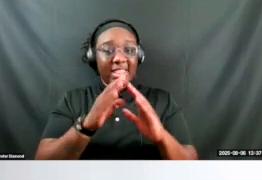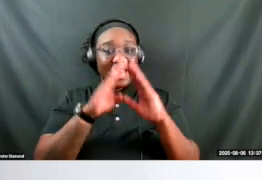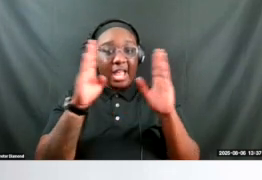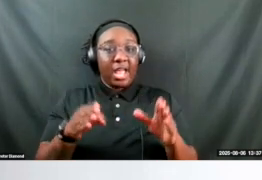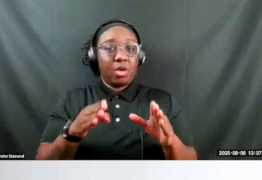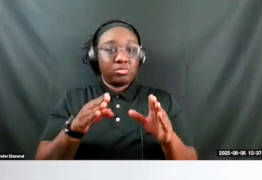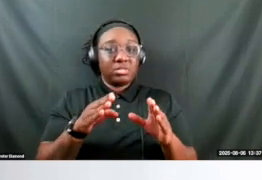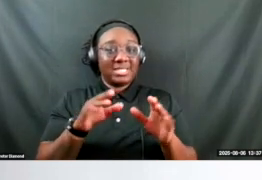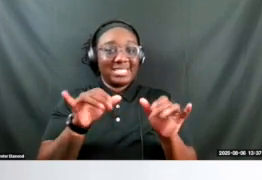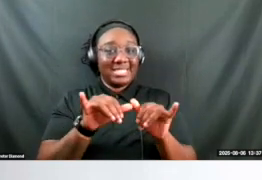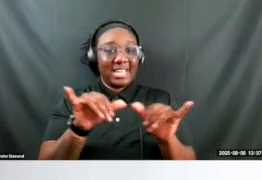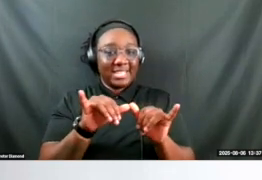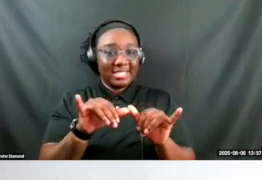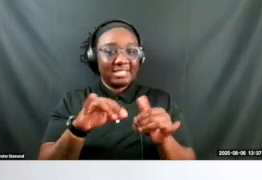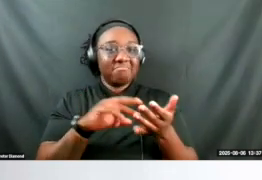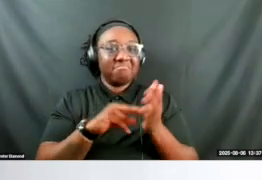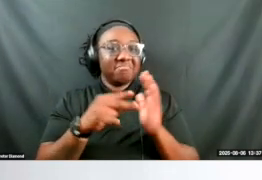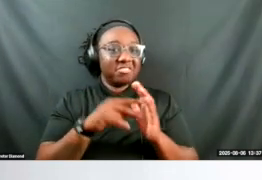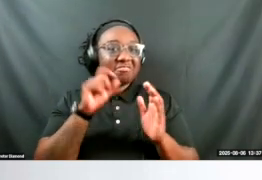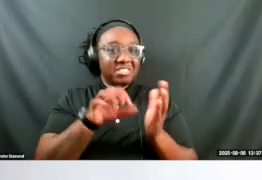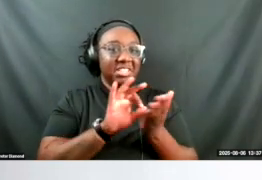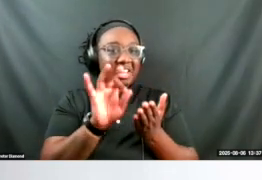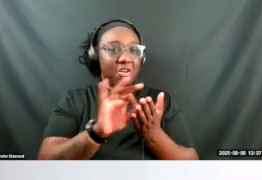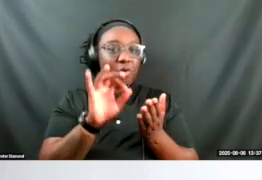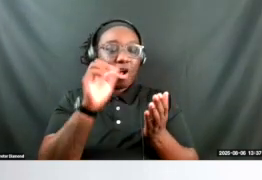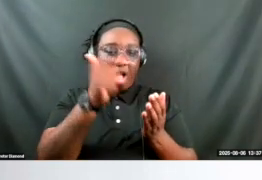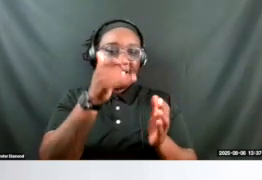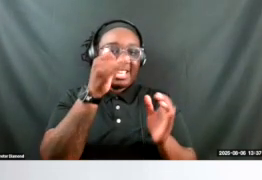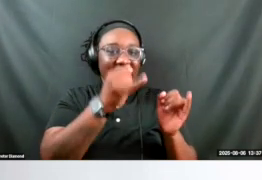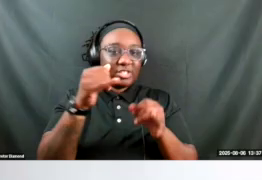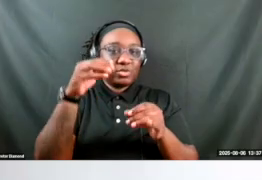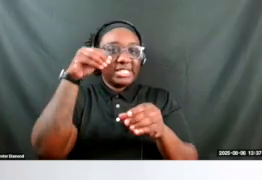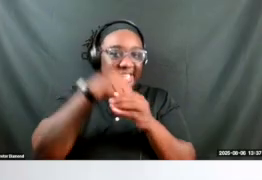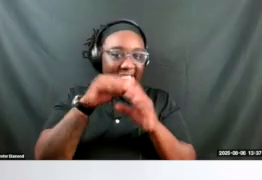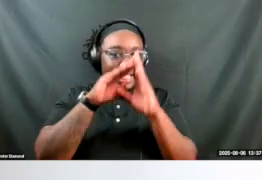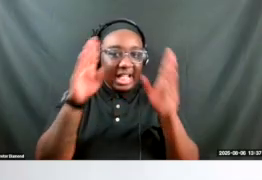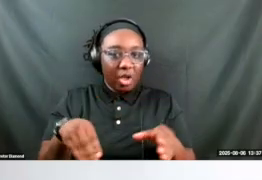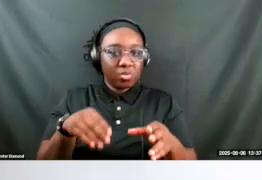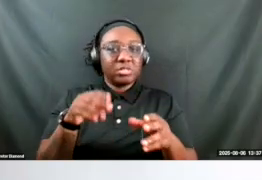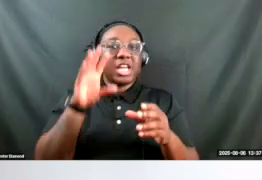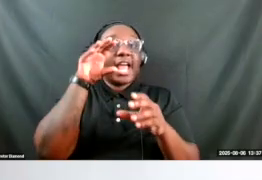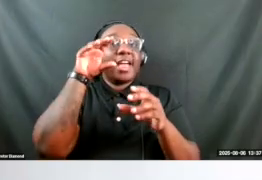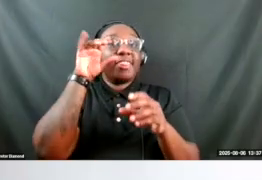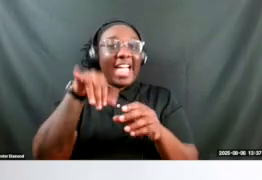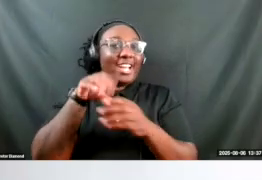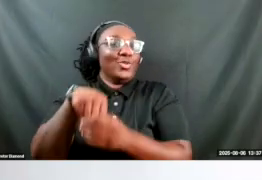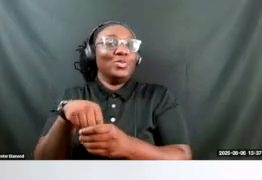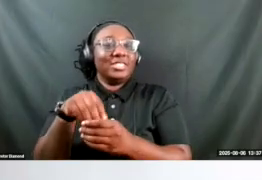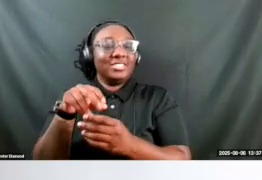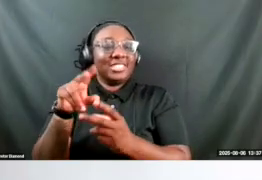as dependent on taxes. This will provide more clarity for participants during the application